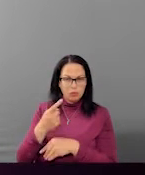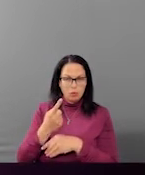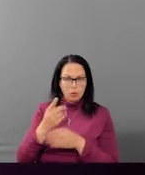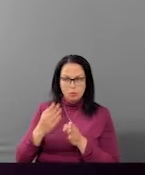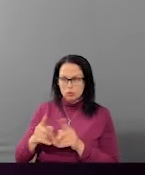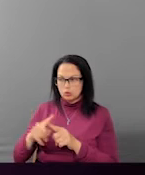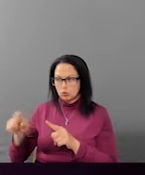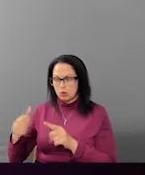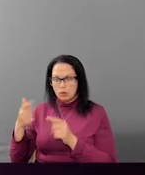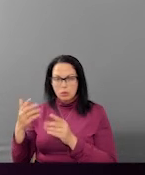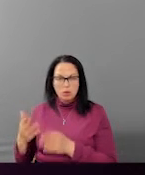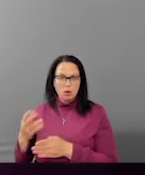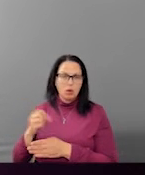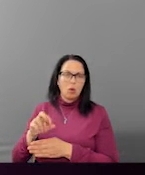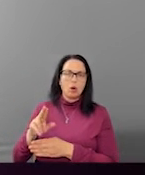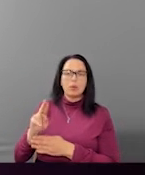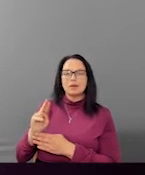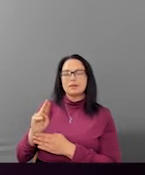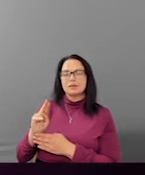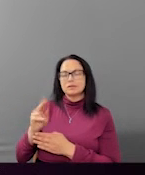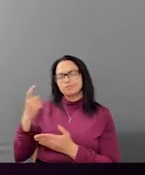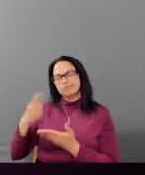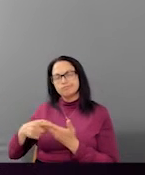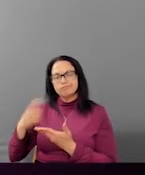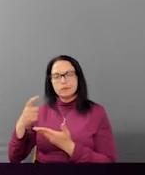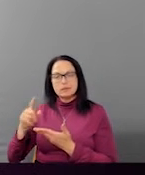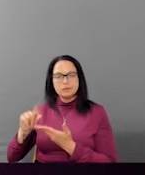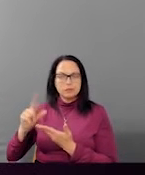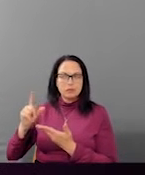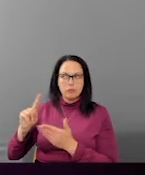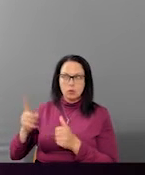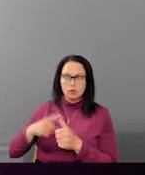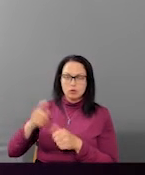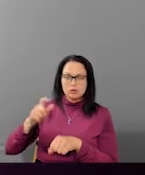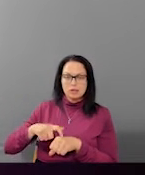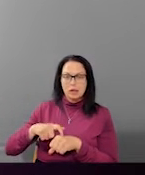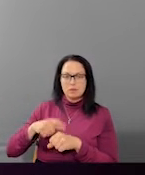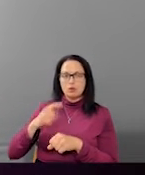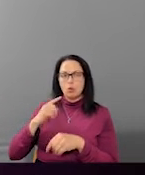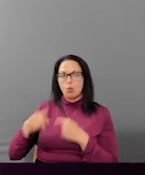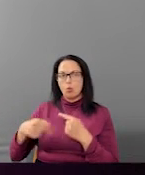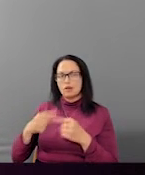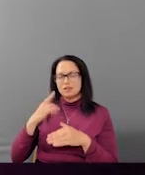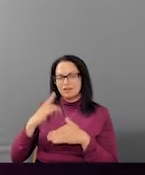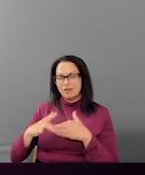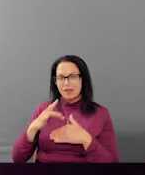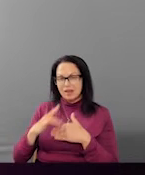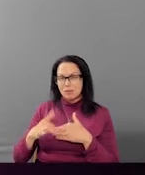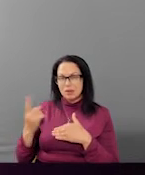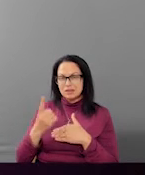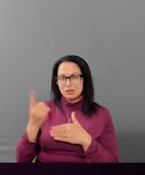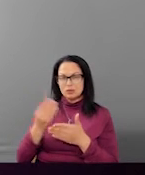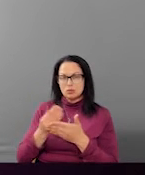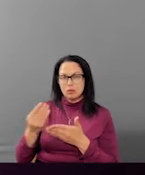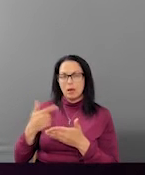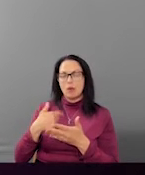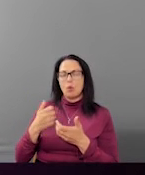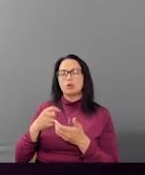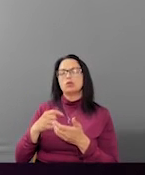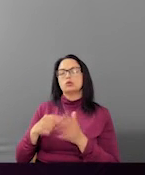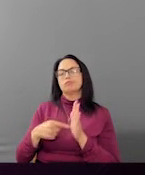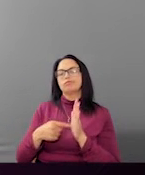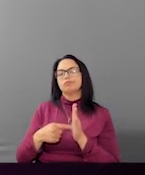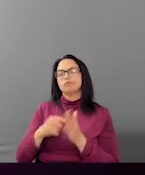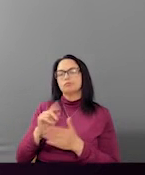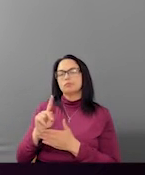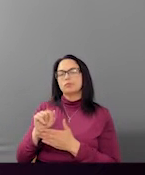or when it gets minted for the first time. So basically, like as soon as this gets on the market and it's available as something to be bought, I want to index the data. Also,